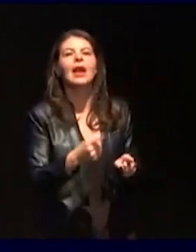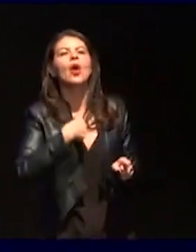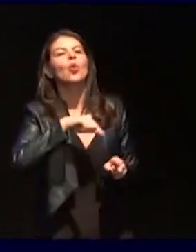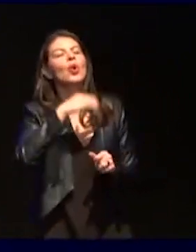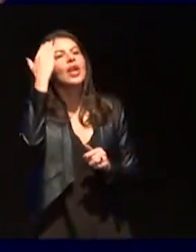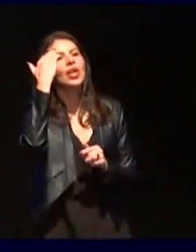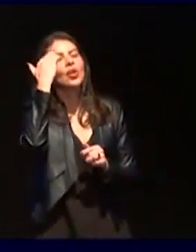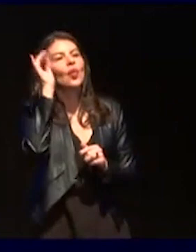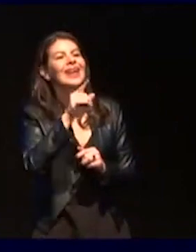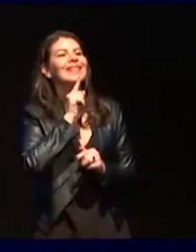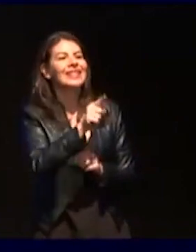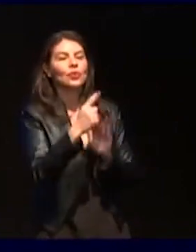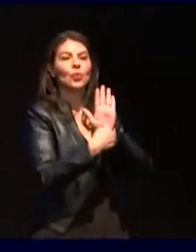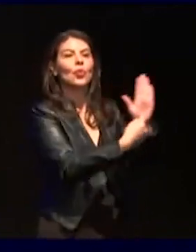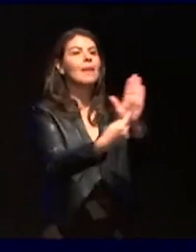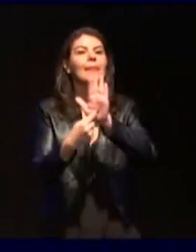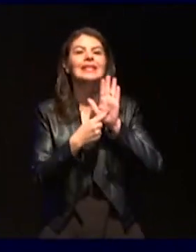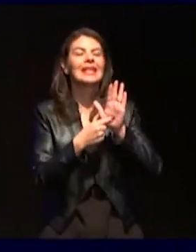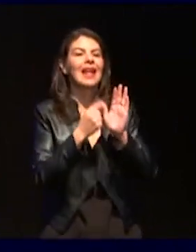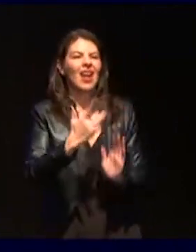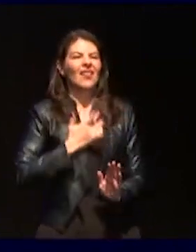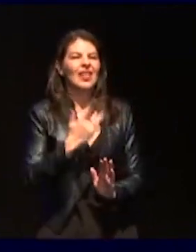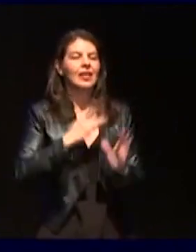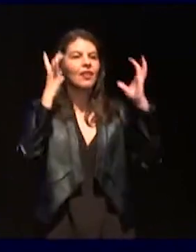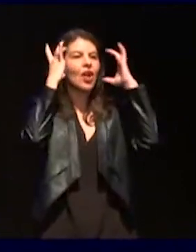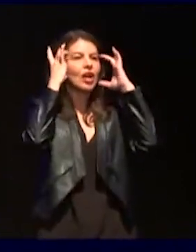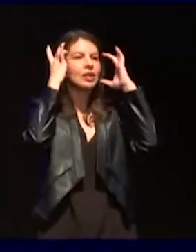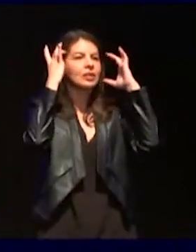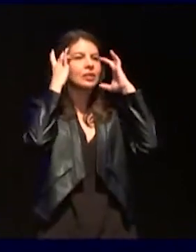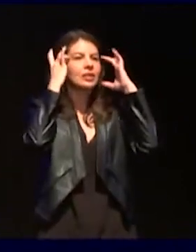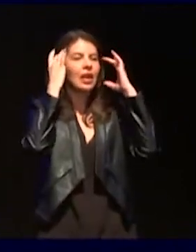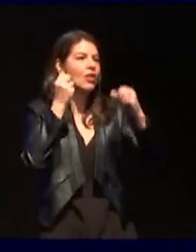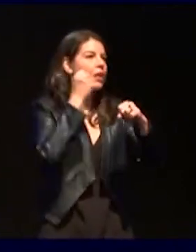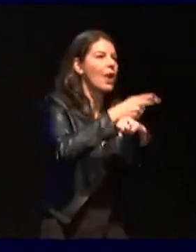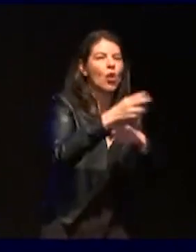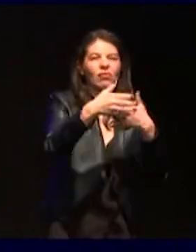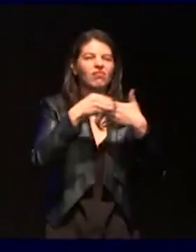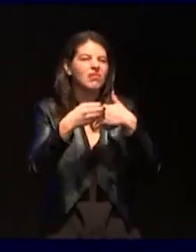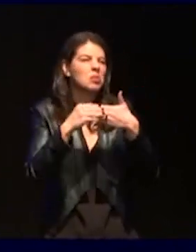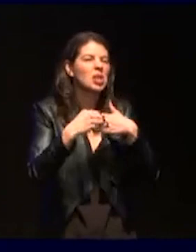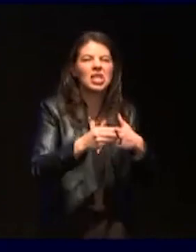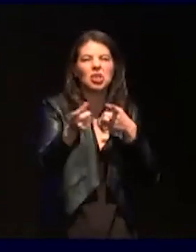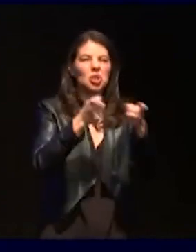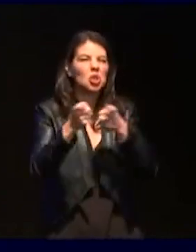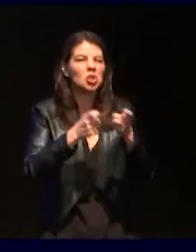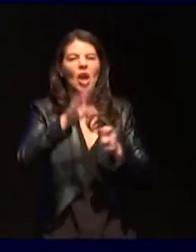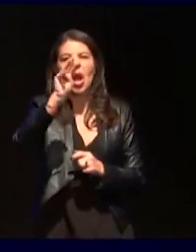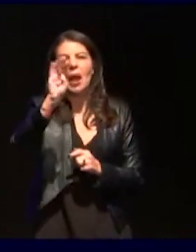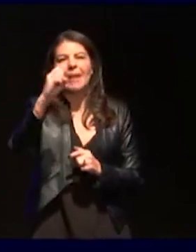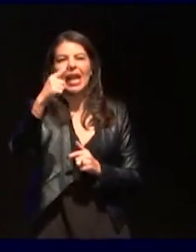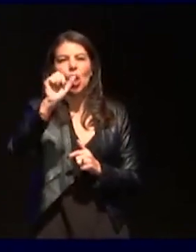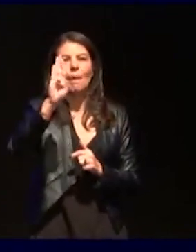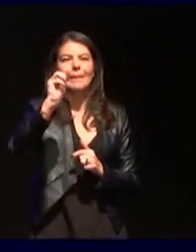are aware that this represents a state of consciousness, of domination, manipulation, control,